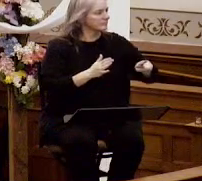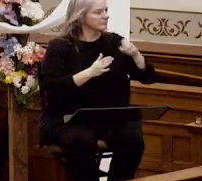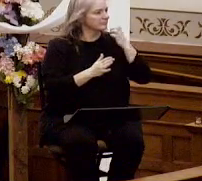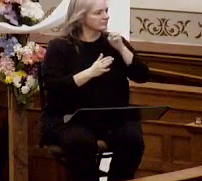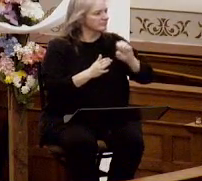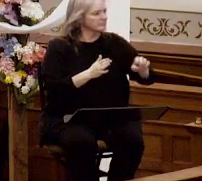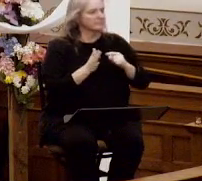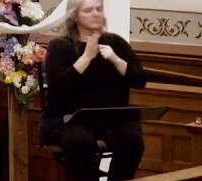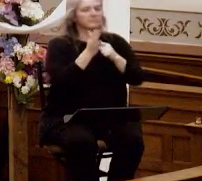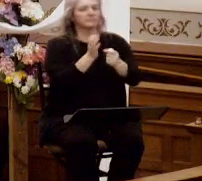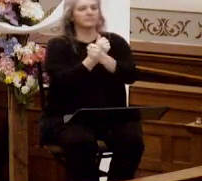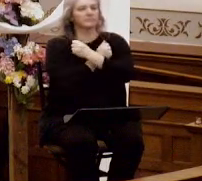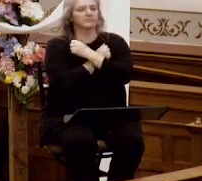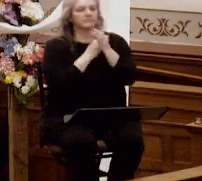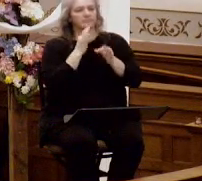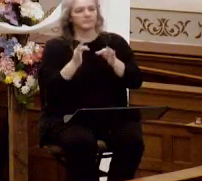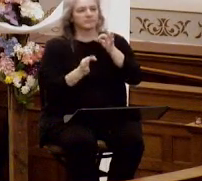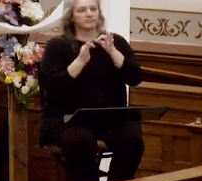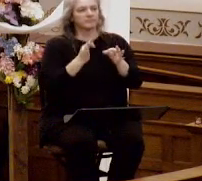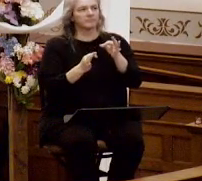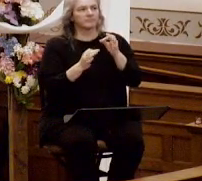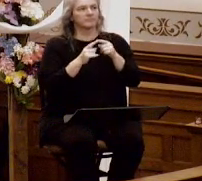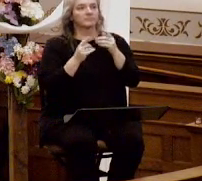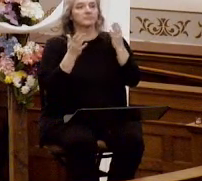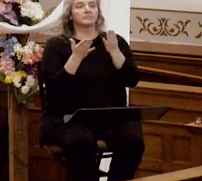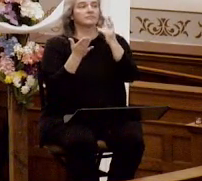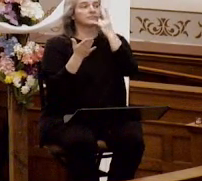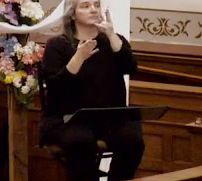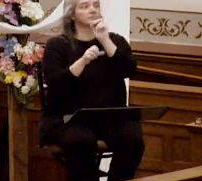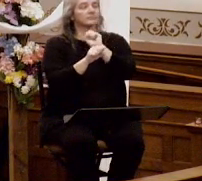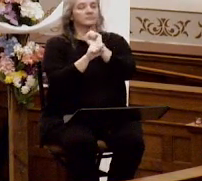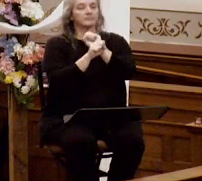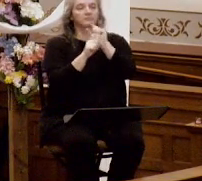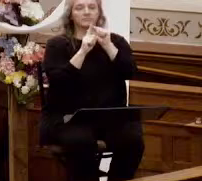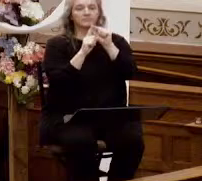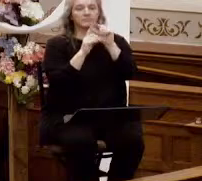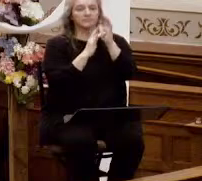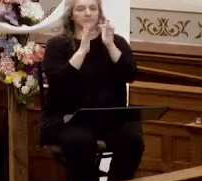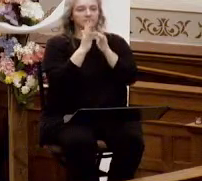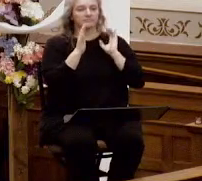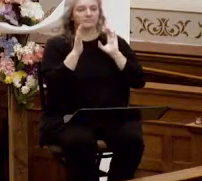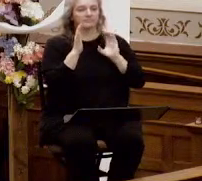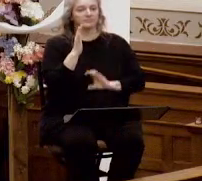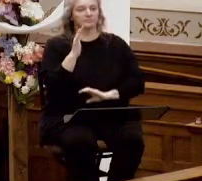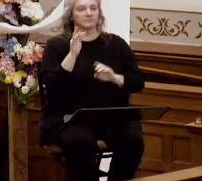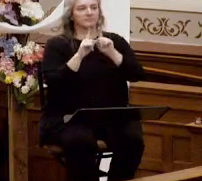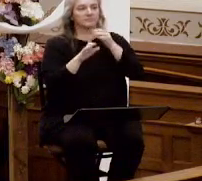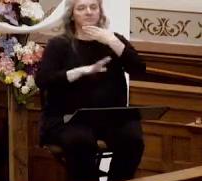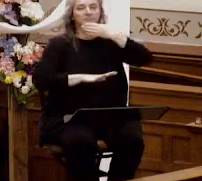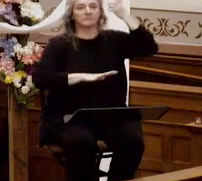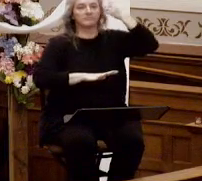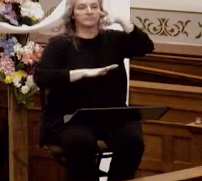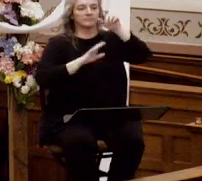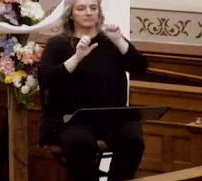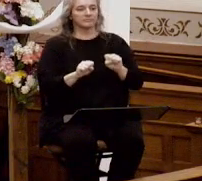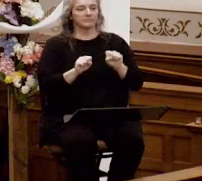to show love and justice, and to witness to the work and word of Jesus Christ as best you are